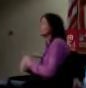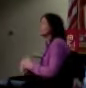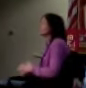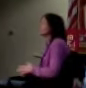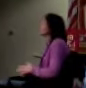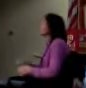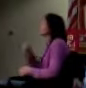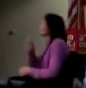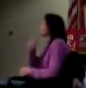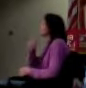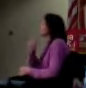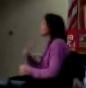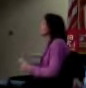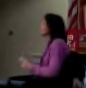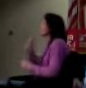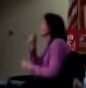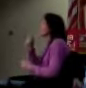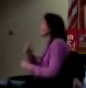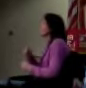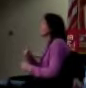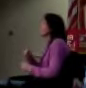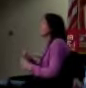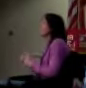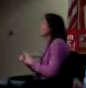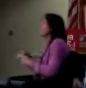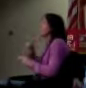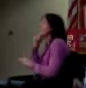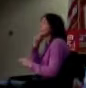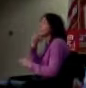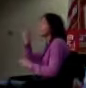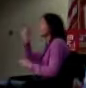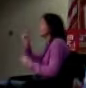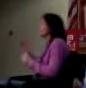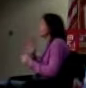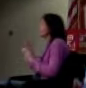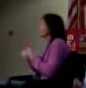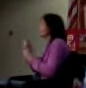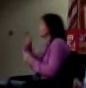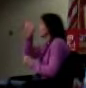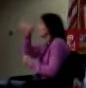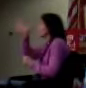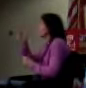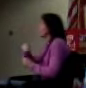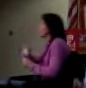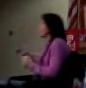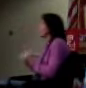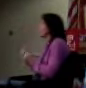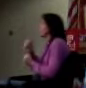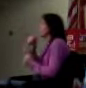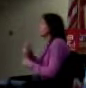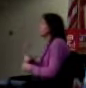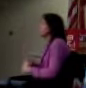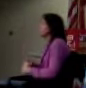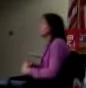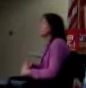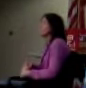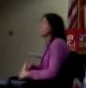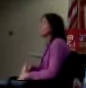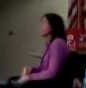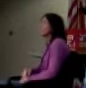Ice cream was cool, but what I'm hearing you talk about is your grandfather. And what I'm also hearing you talk about is the fact that you got this, and your sister didn't in the arena, right?